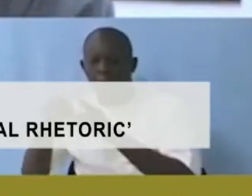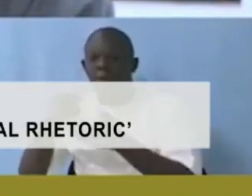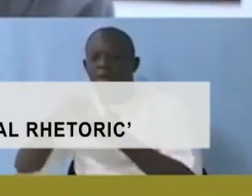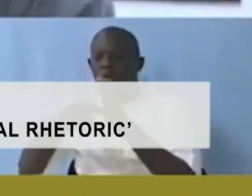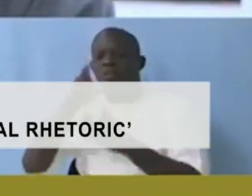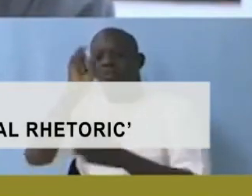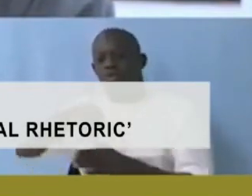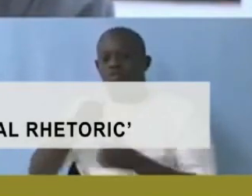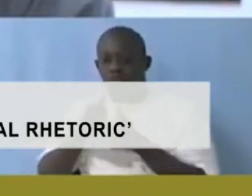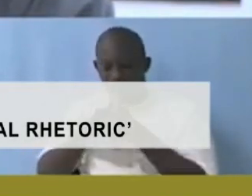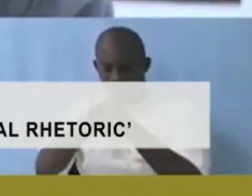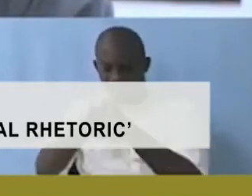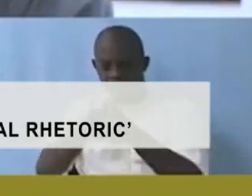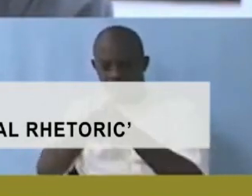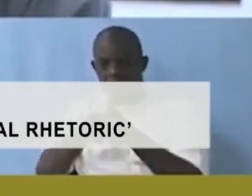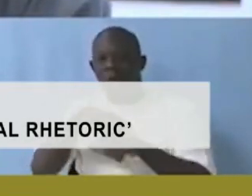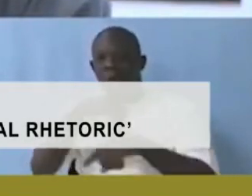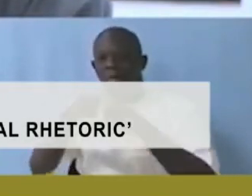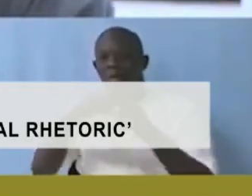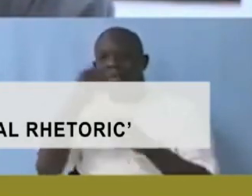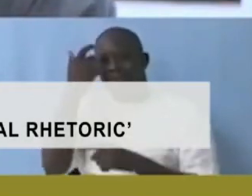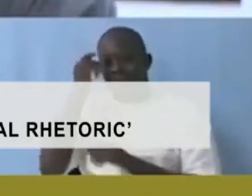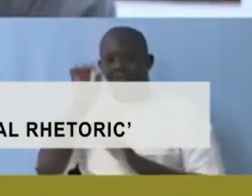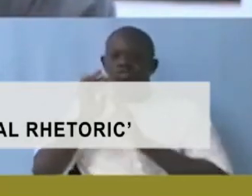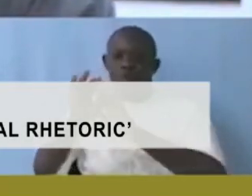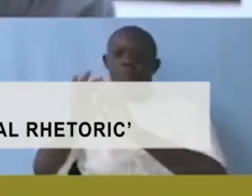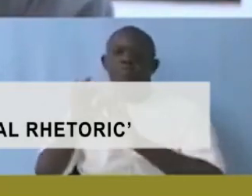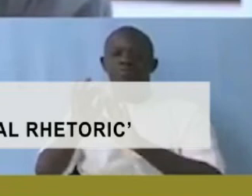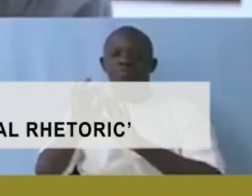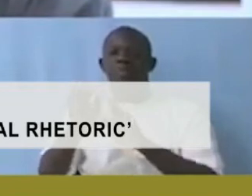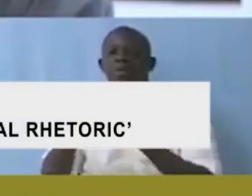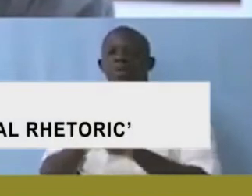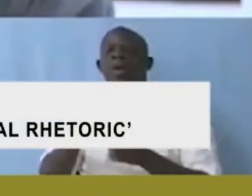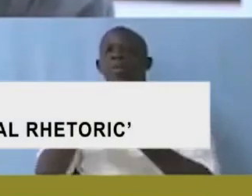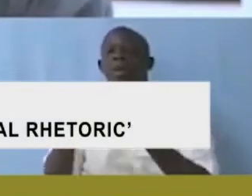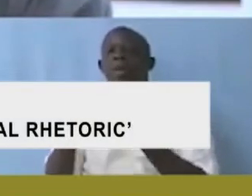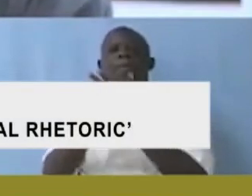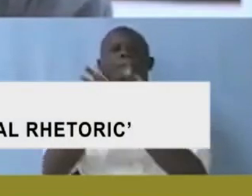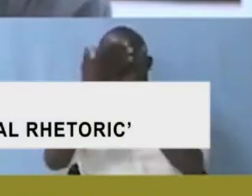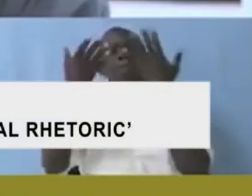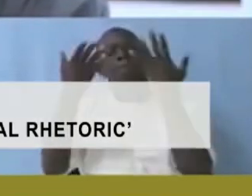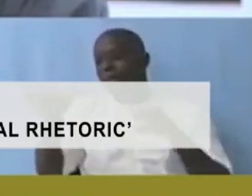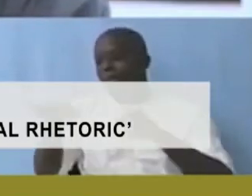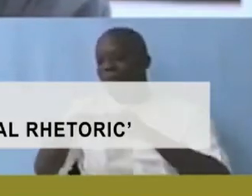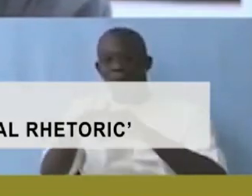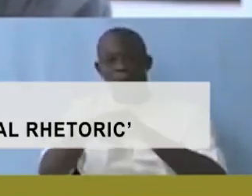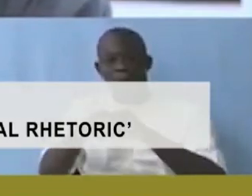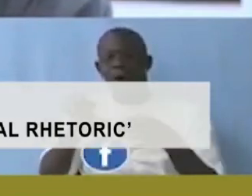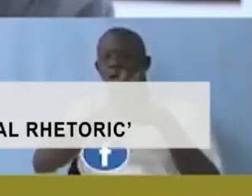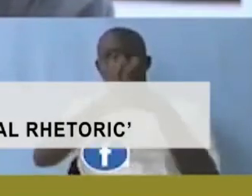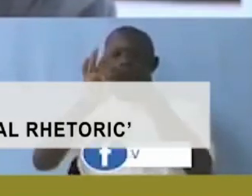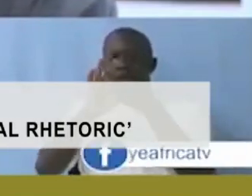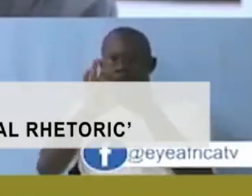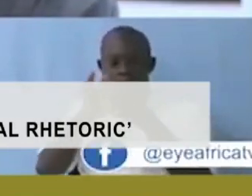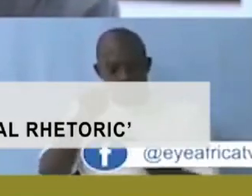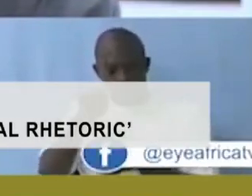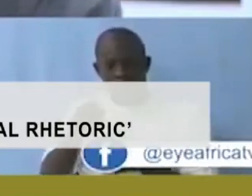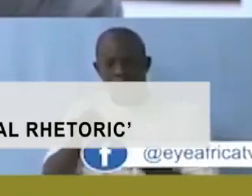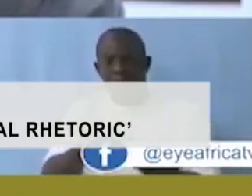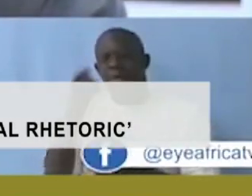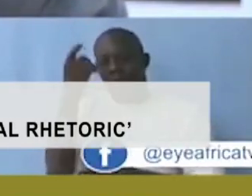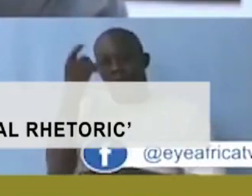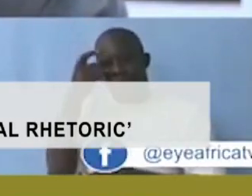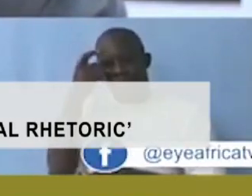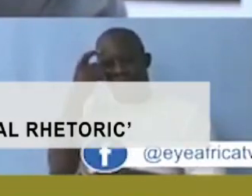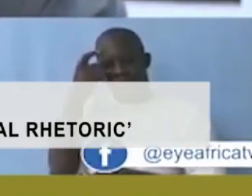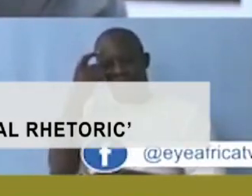to close the cohort. It became apparent when many of our members of the cohort